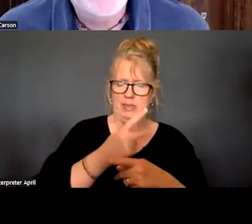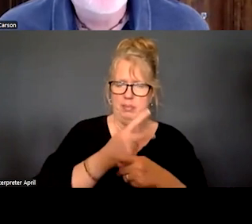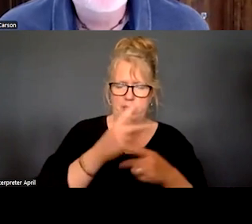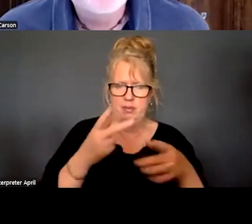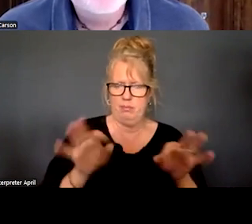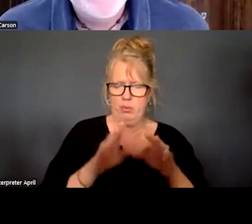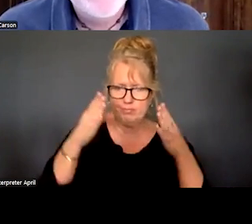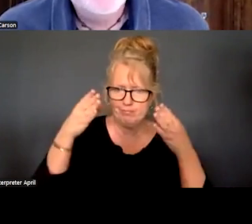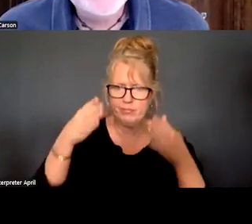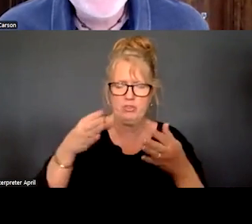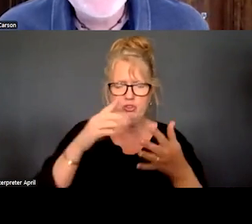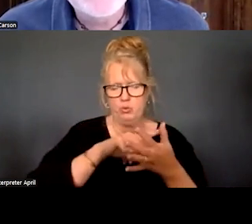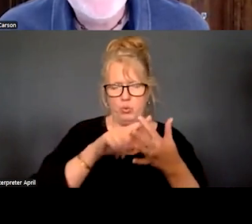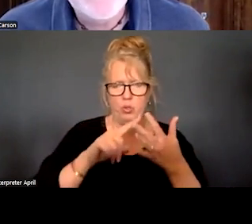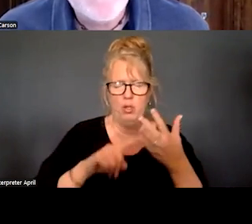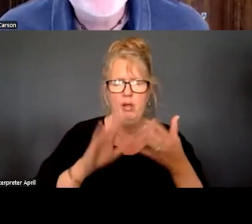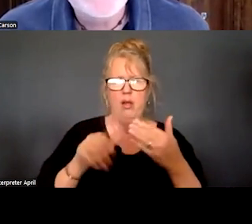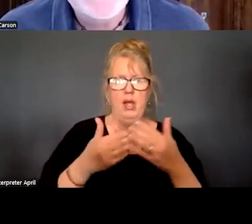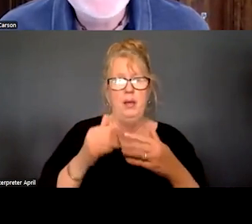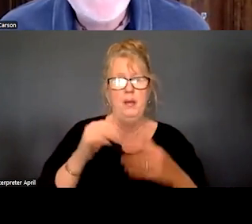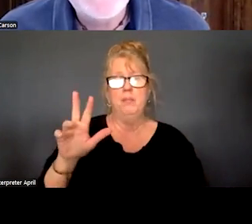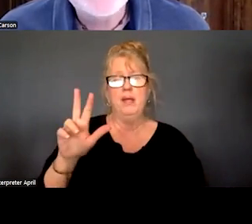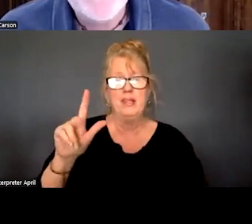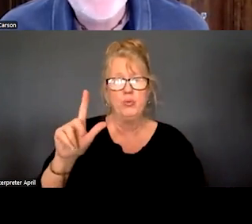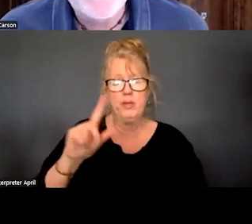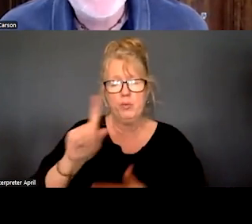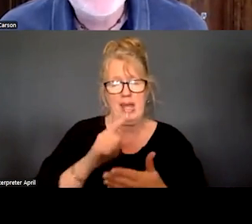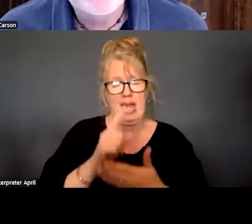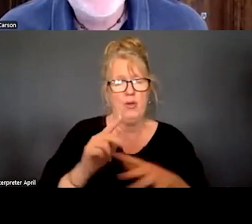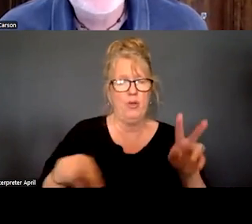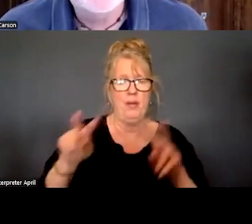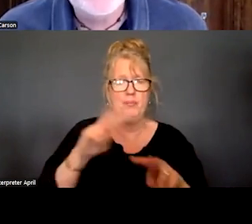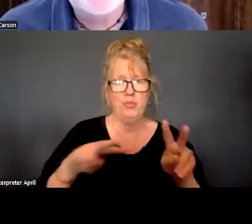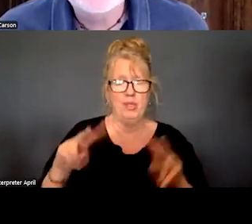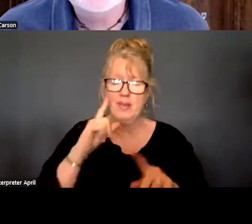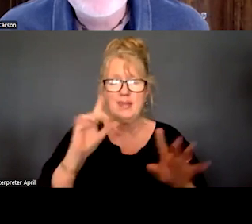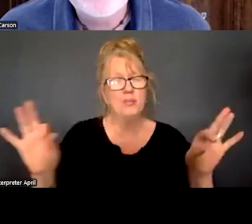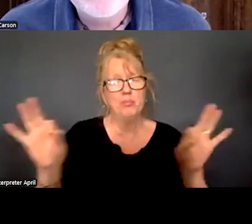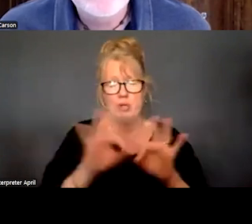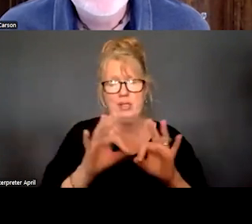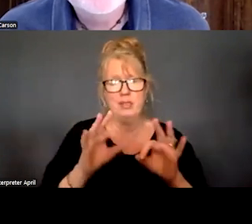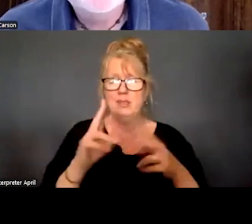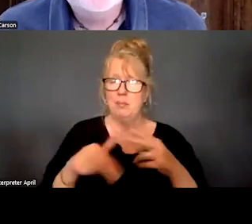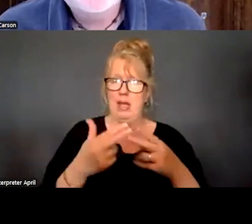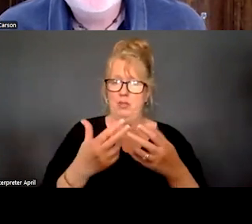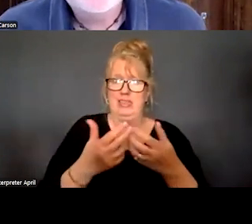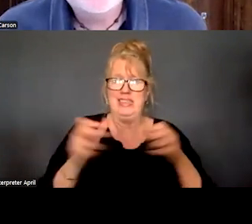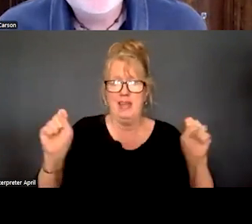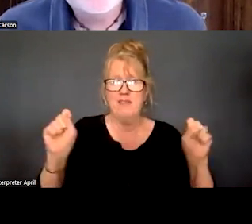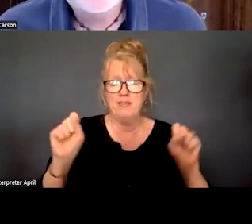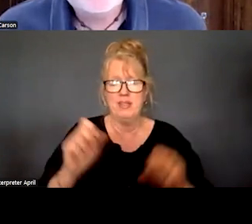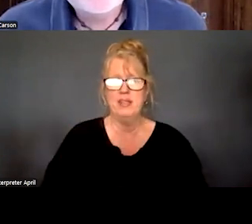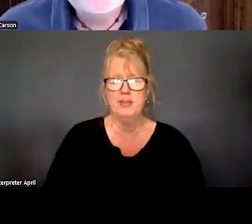points. But certainly at the 23-hour OBS unit, safety is priority, right? It's about being safe. So